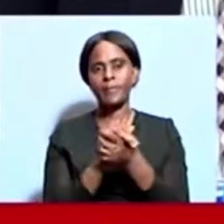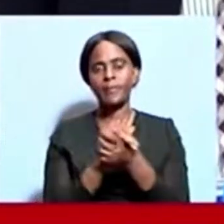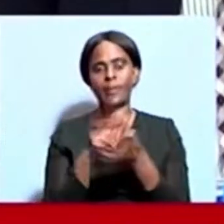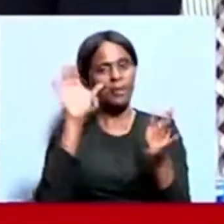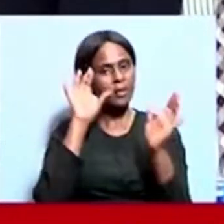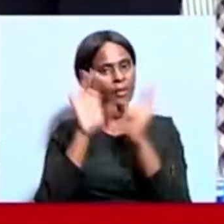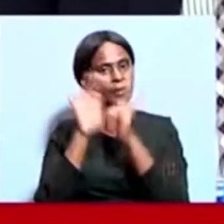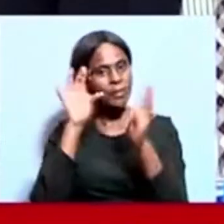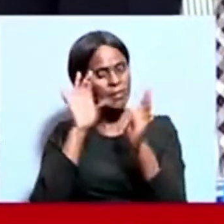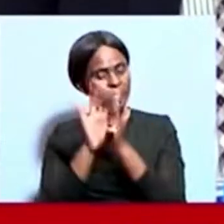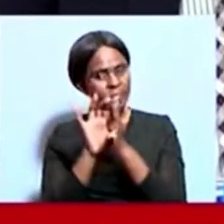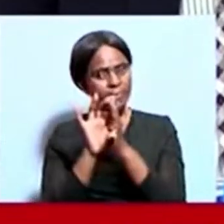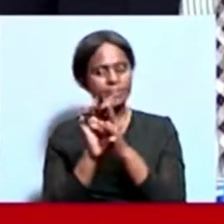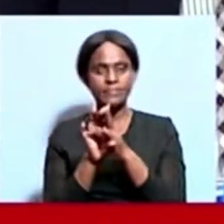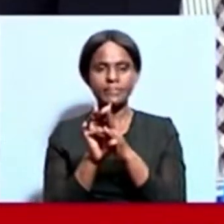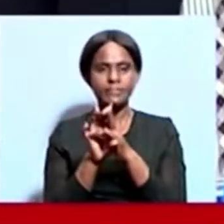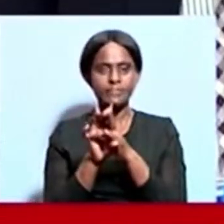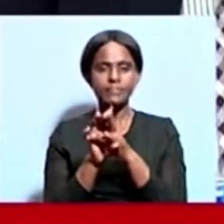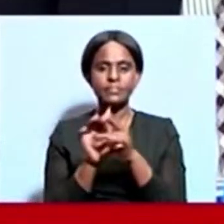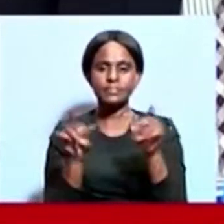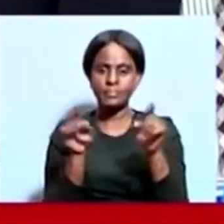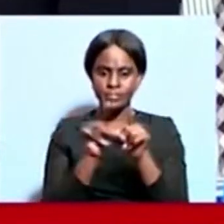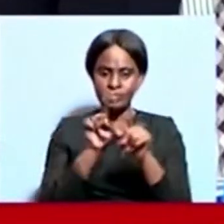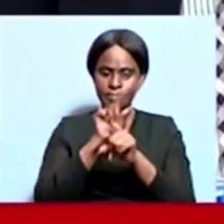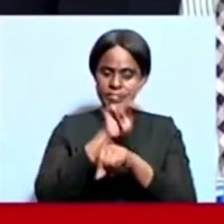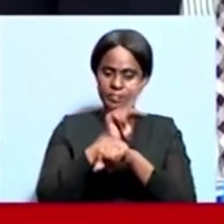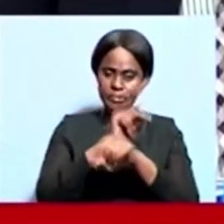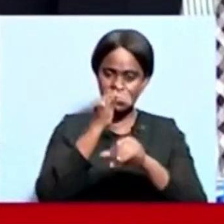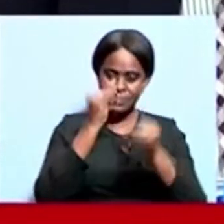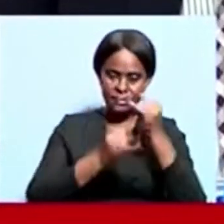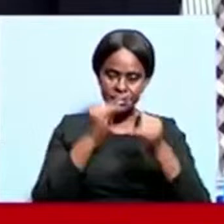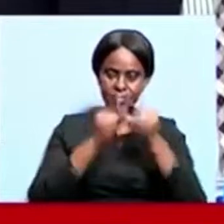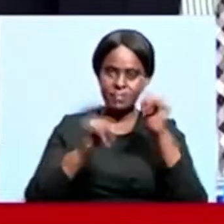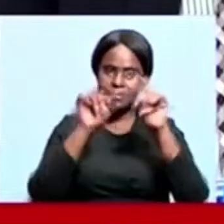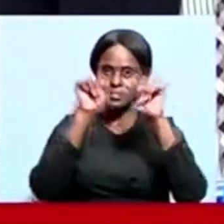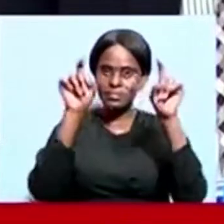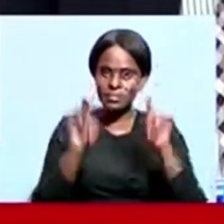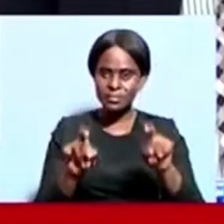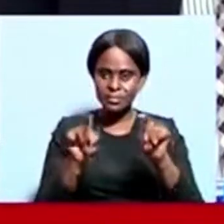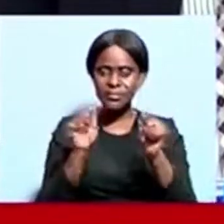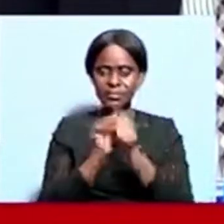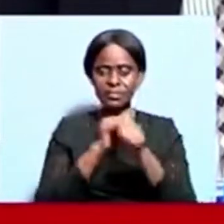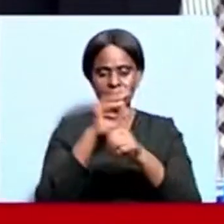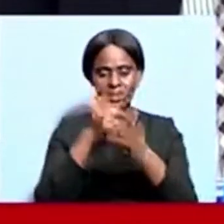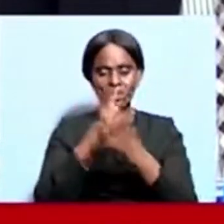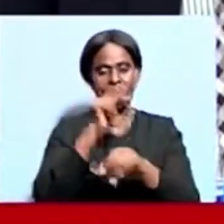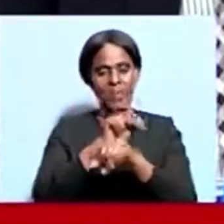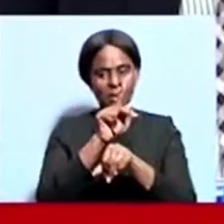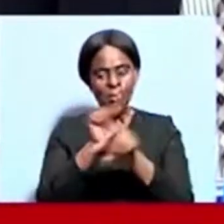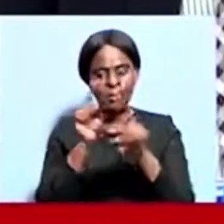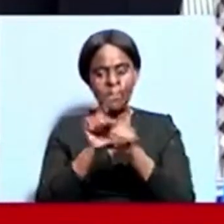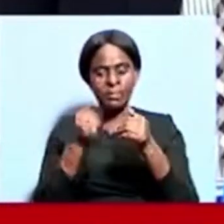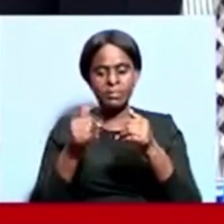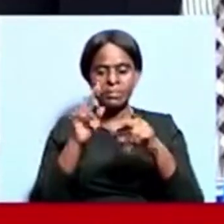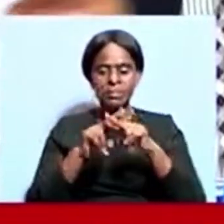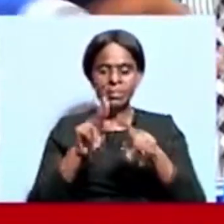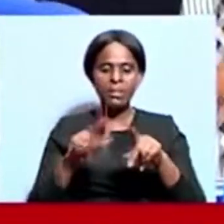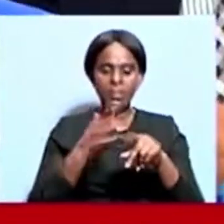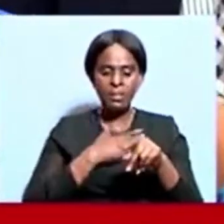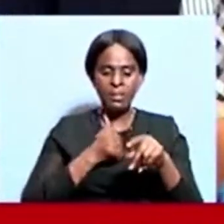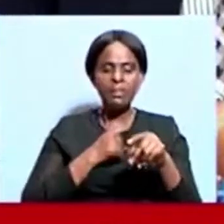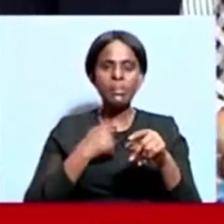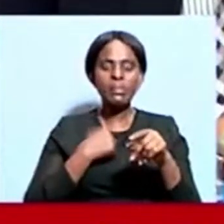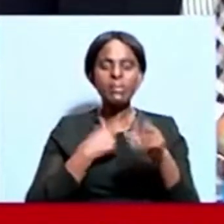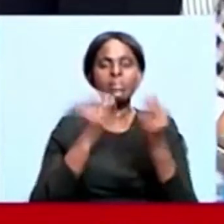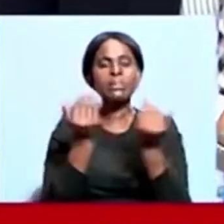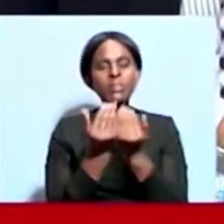pictures of the said projects, completion certificates, and all completed projects. And Chair, at this point, I seek